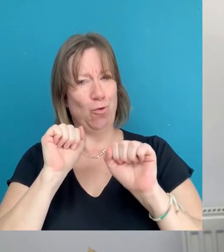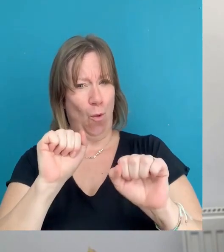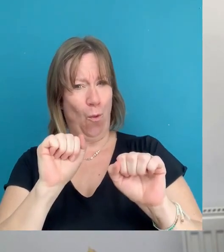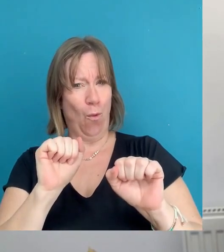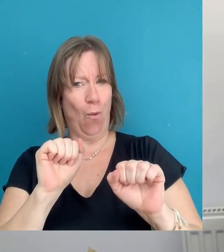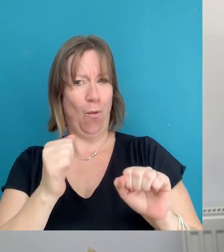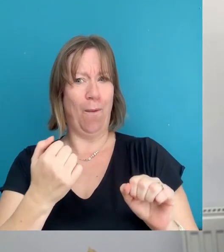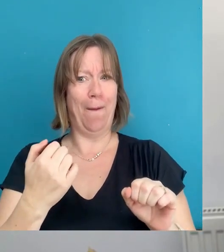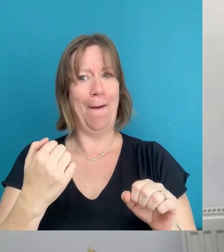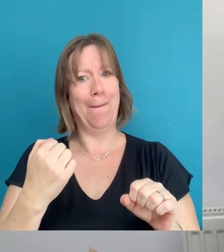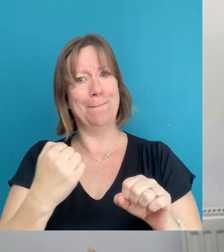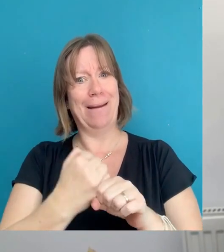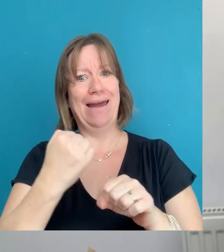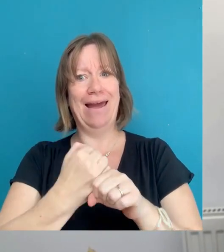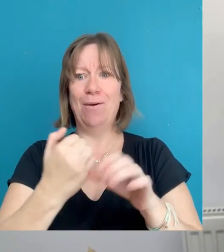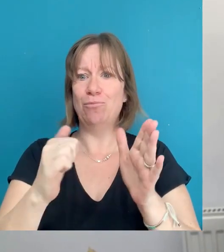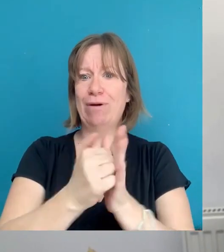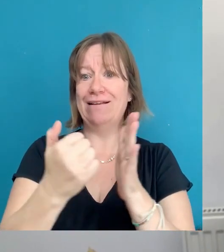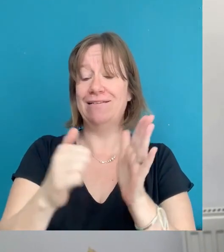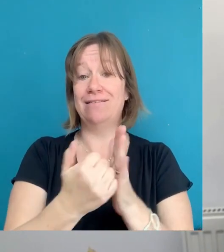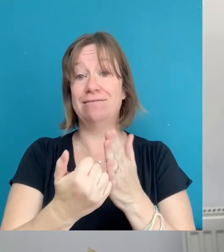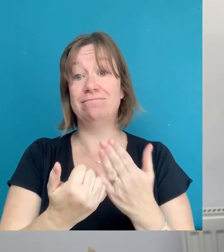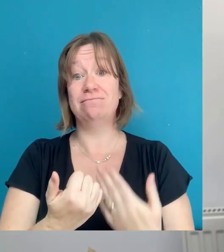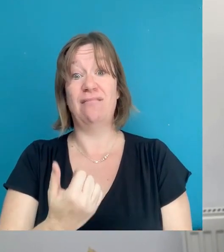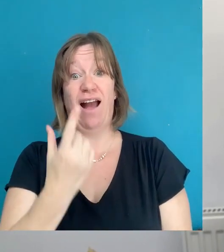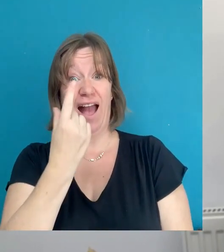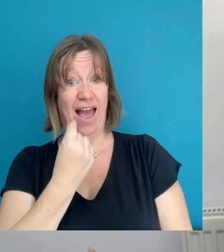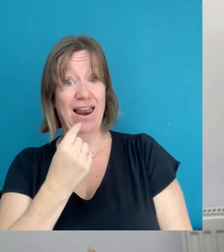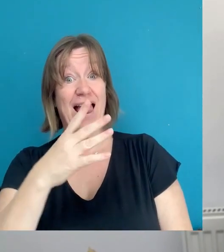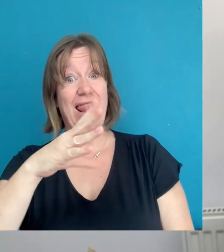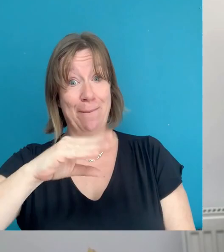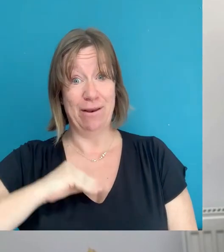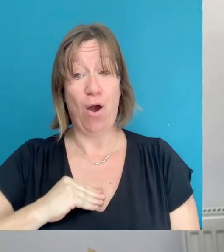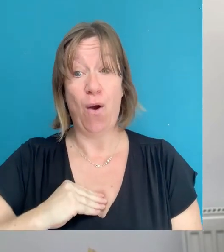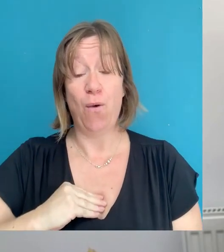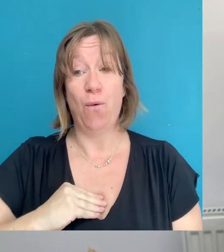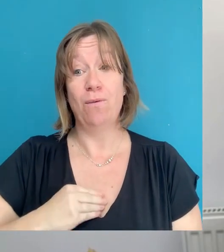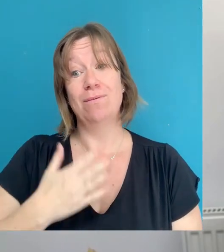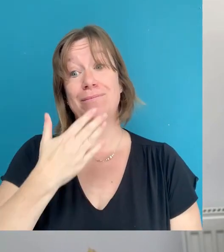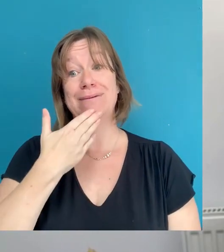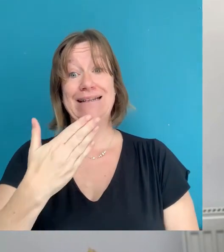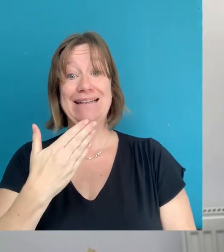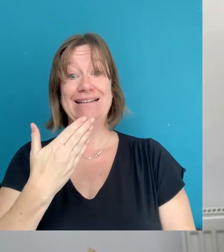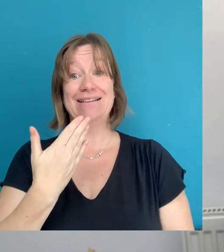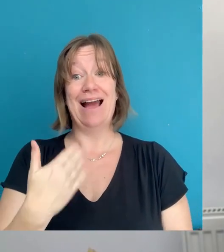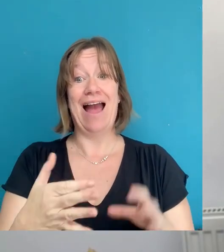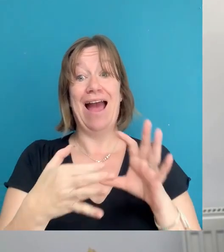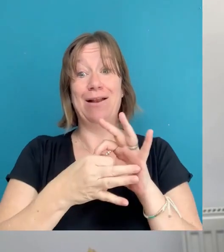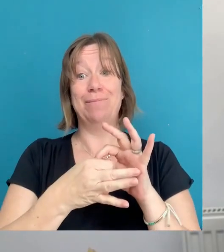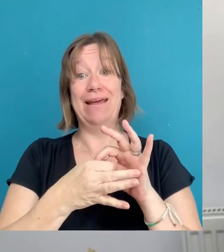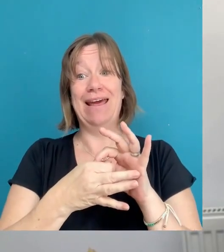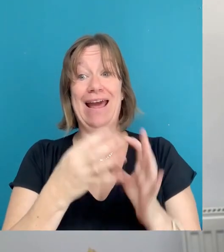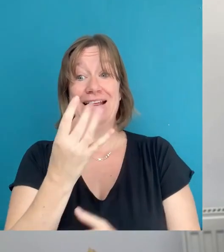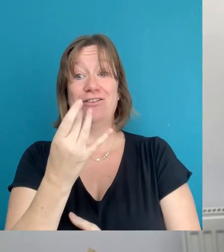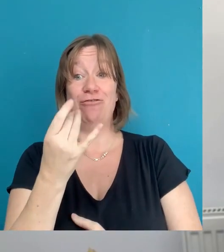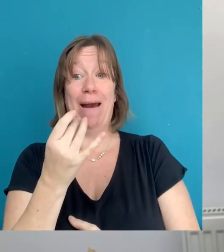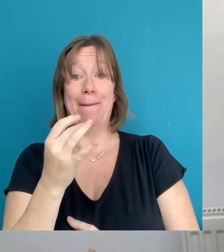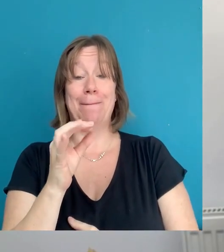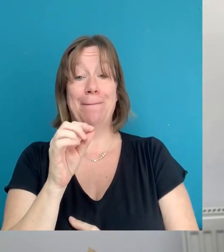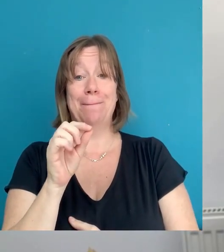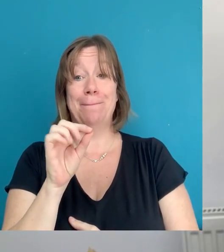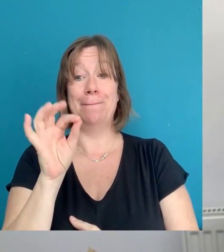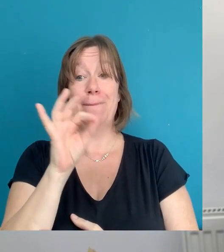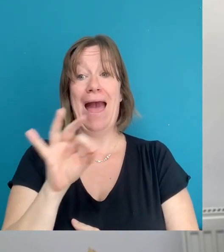about what you've been making. And if you want to let me know what you've been doing, please, tag